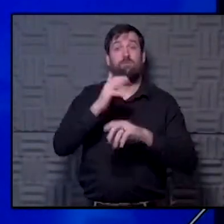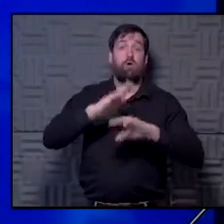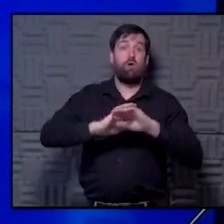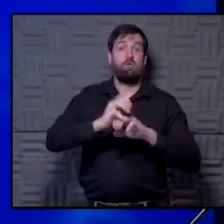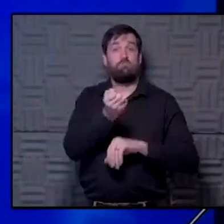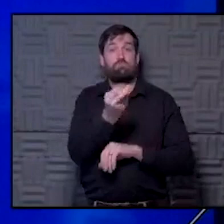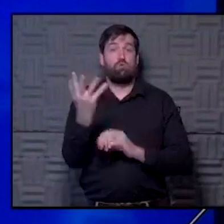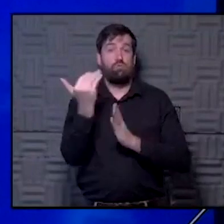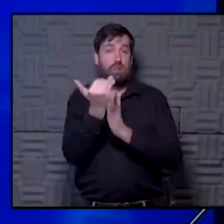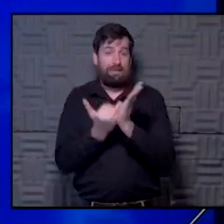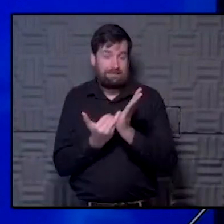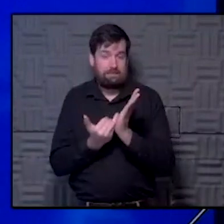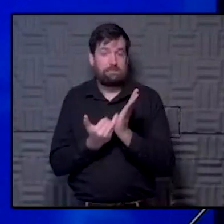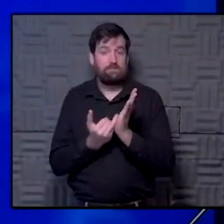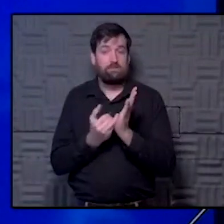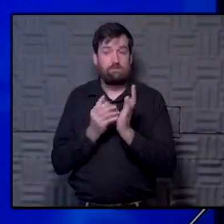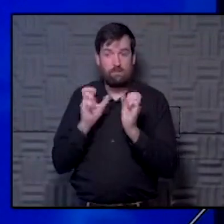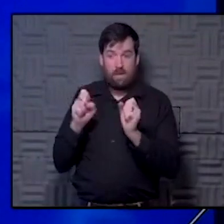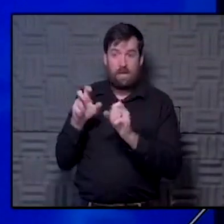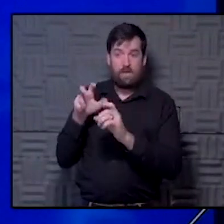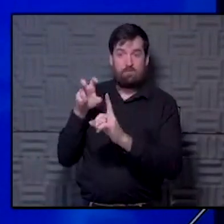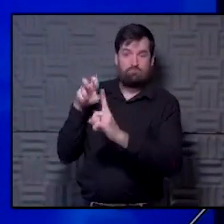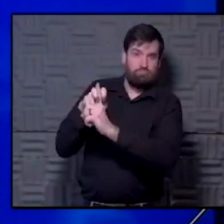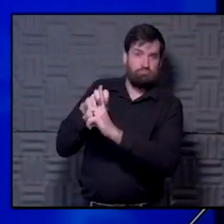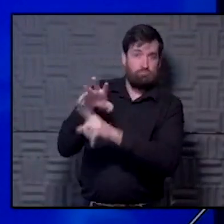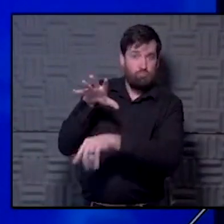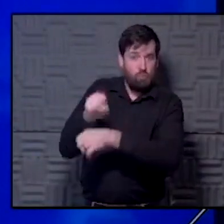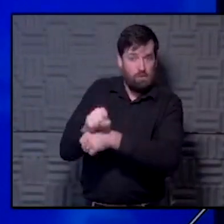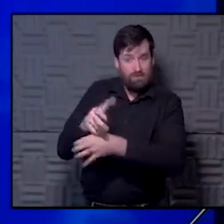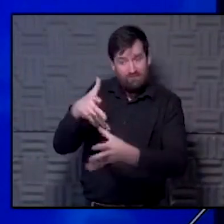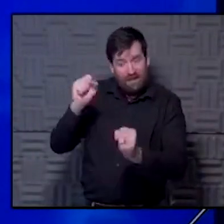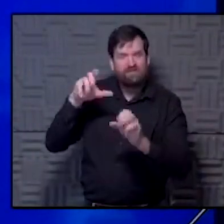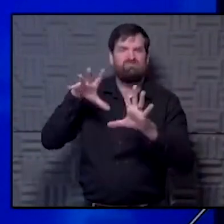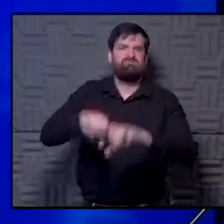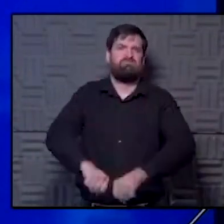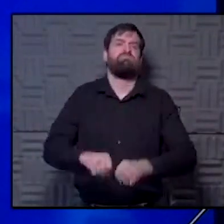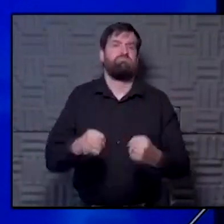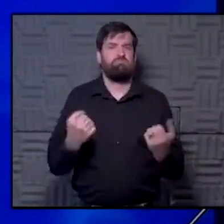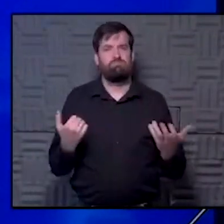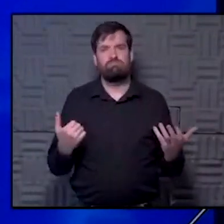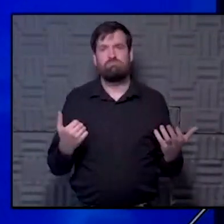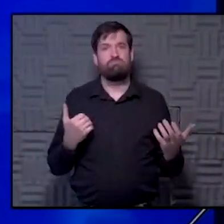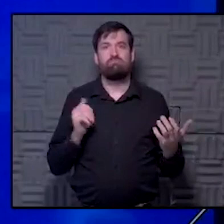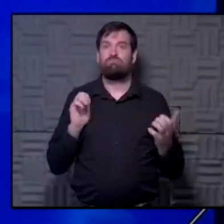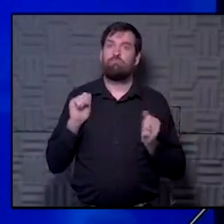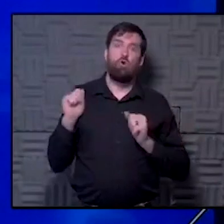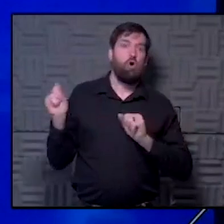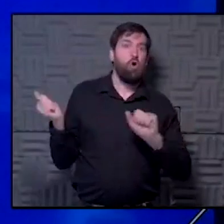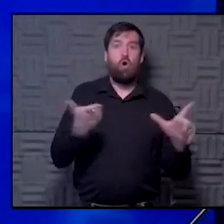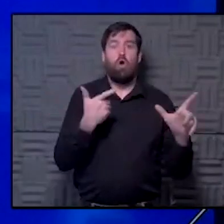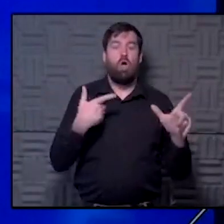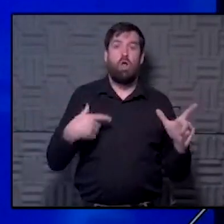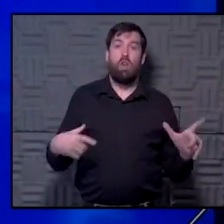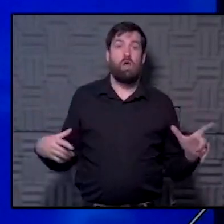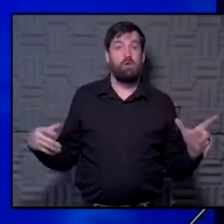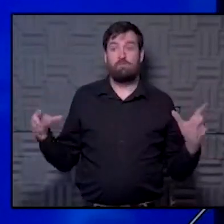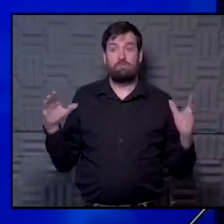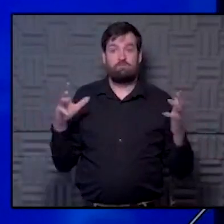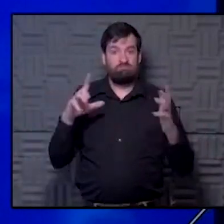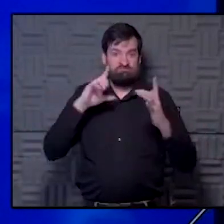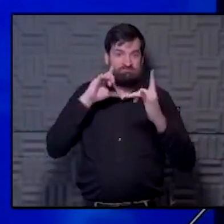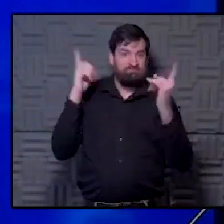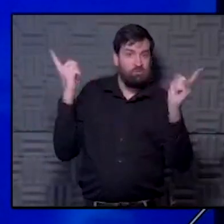find that there's a place that you can get an appointment very quickly, take it. We're all of the mindset that the faster we can